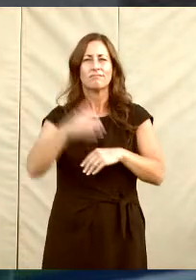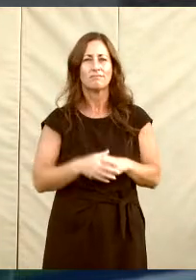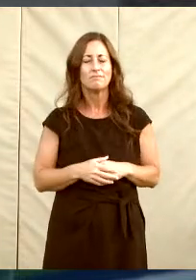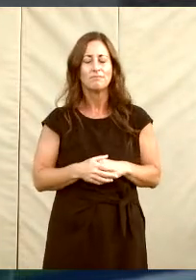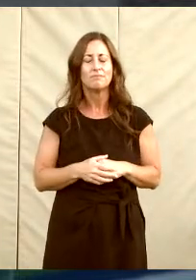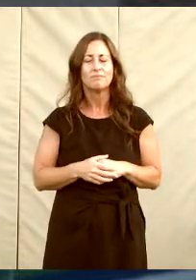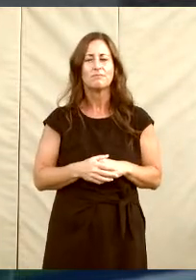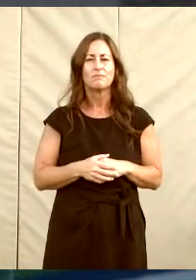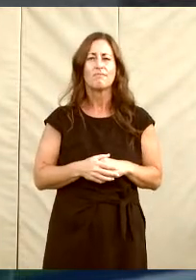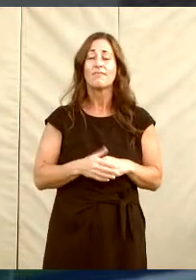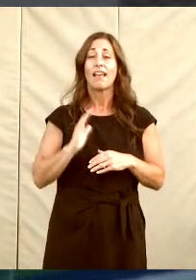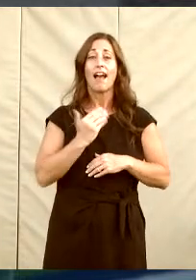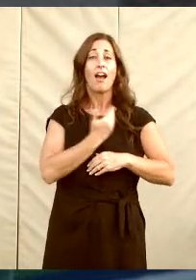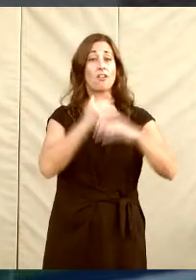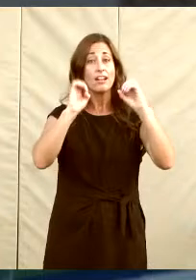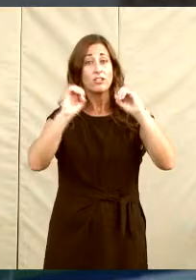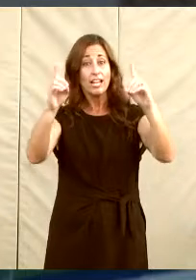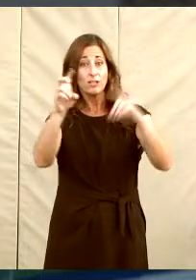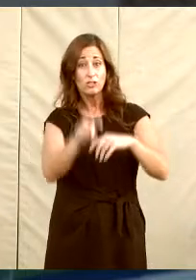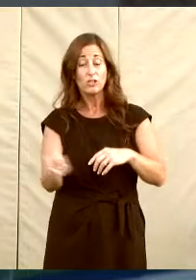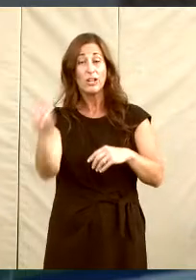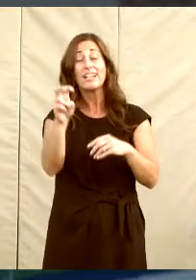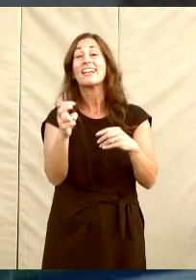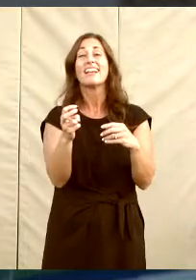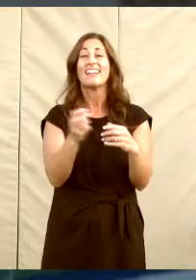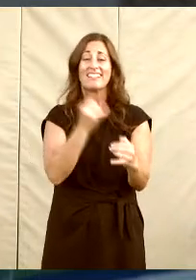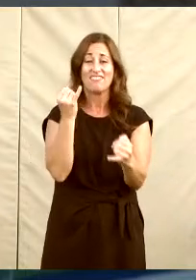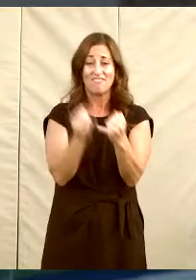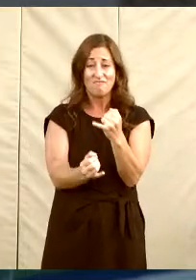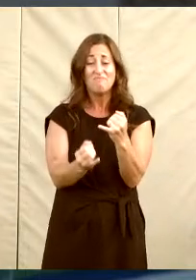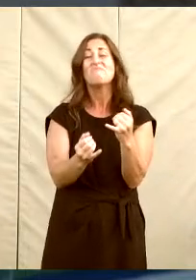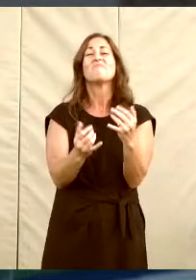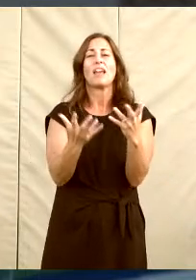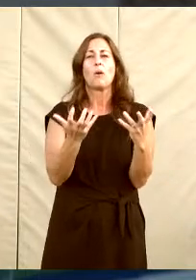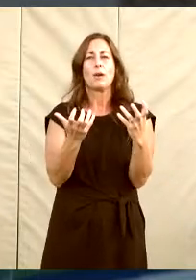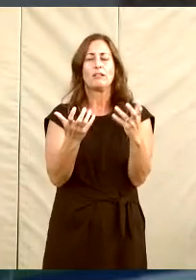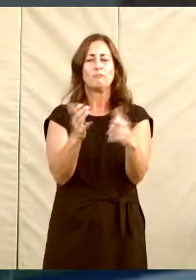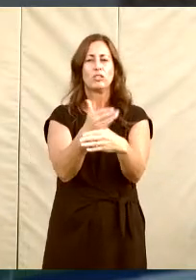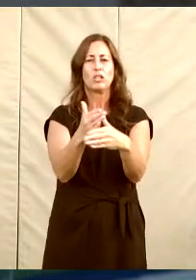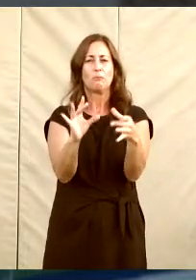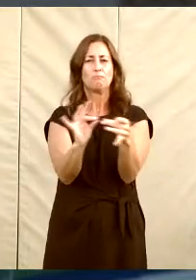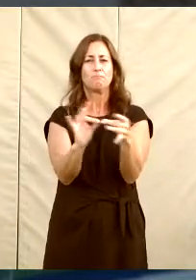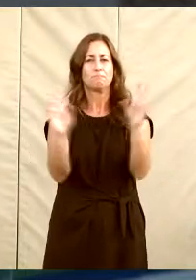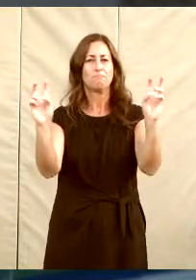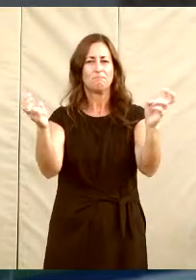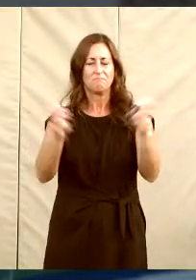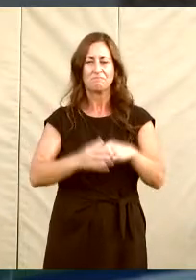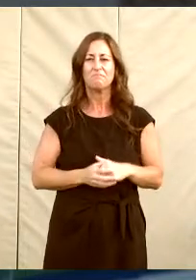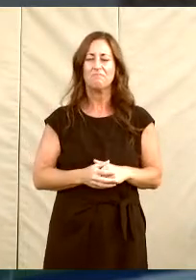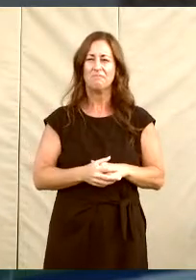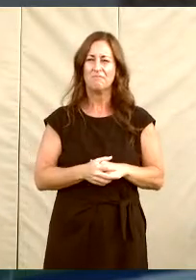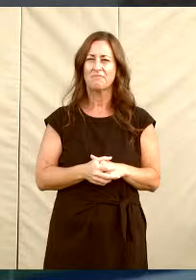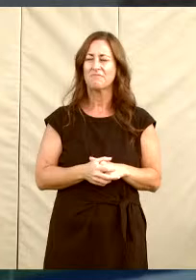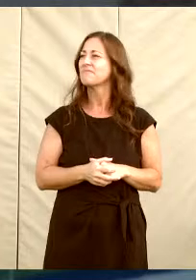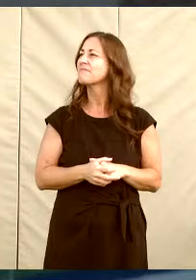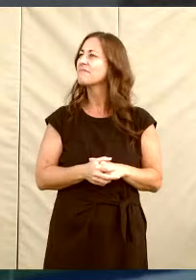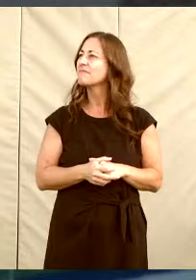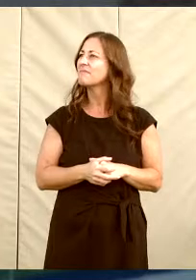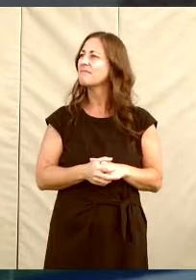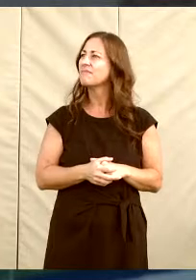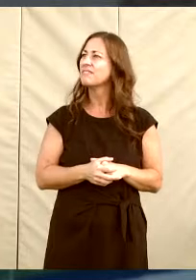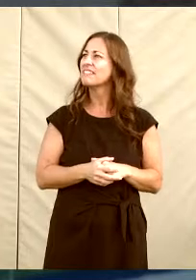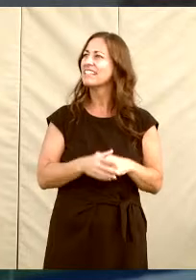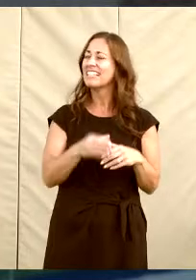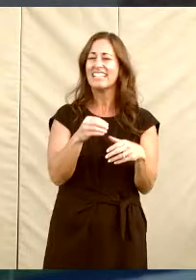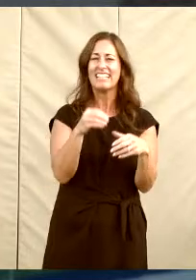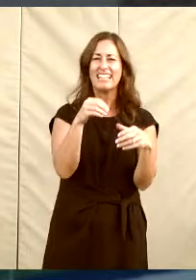our educational journey by sharing the words of an author who started many of us on it. In between writing about cats and hats